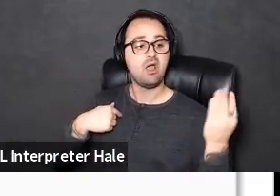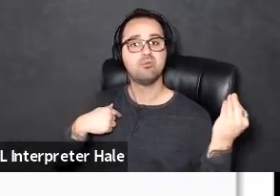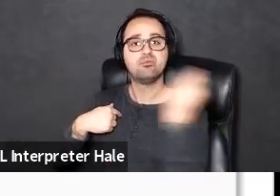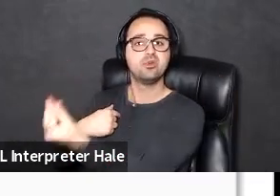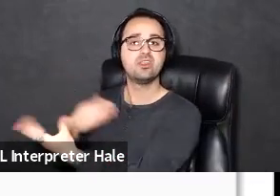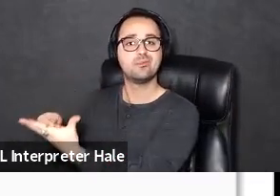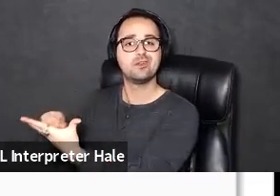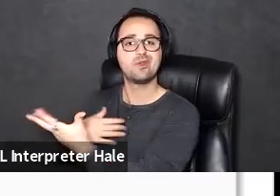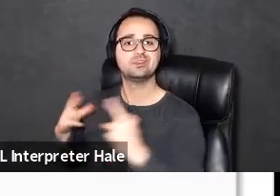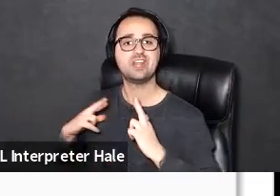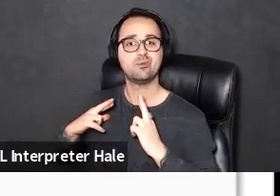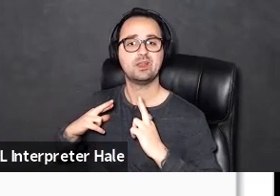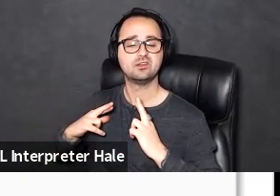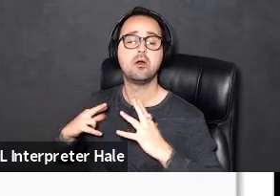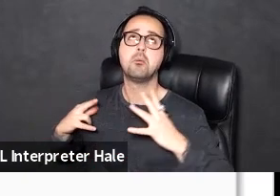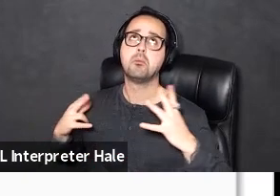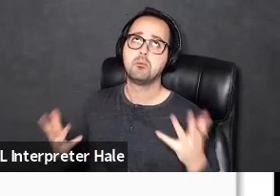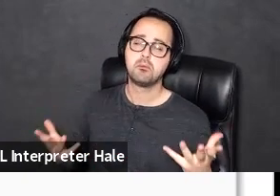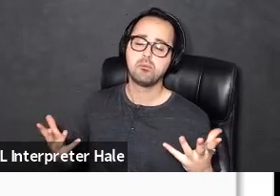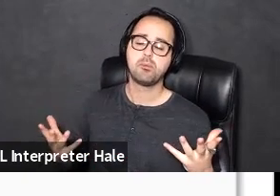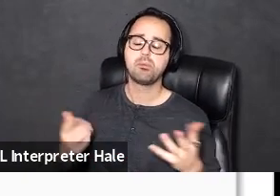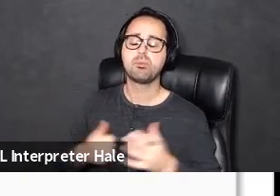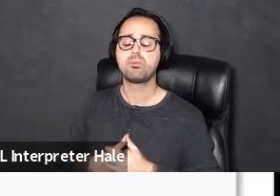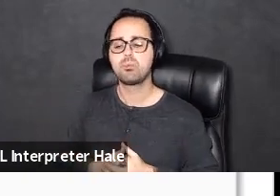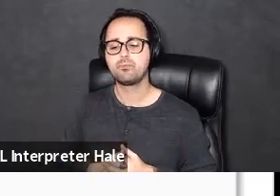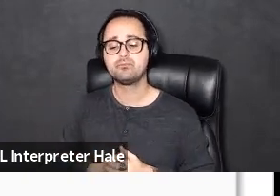whatever's left from there is going to go into the account.